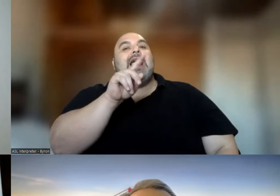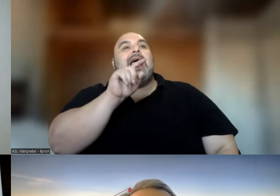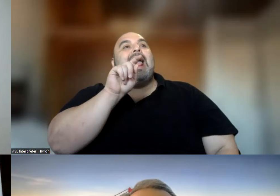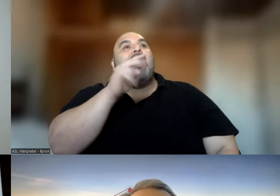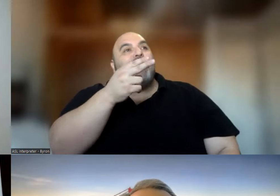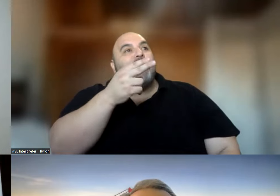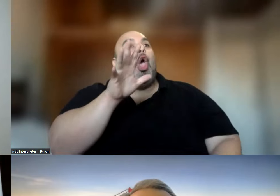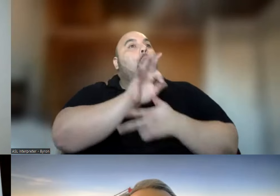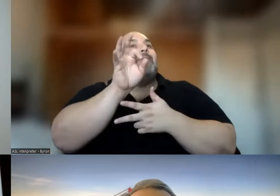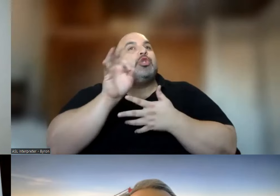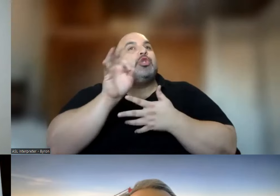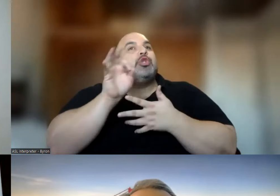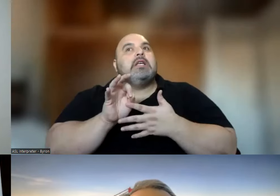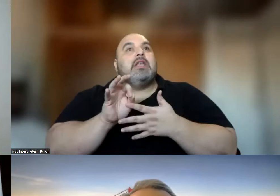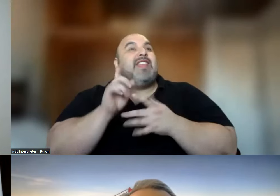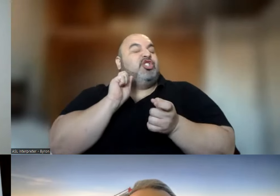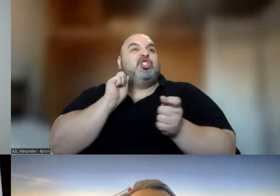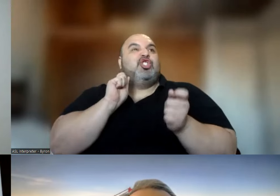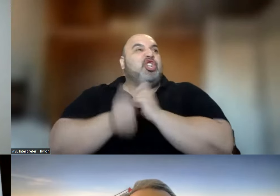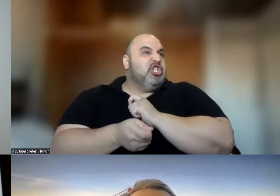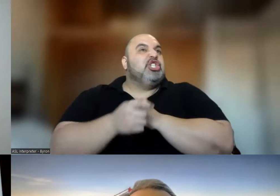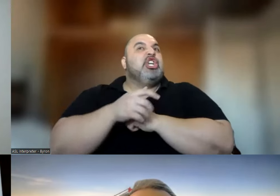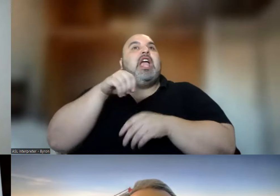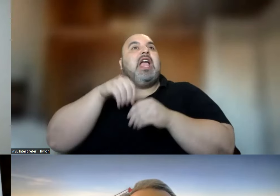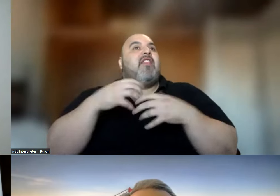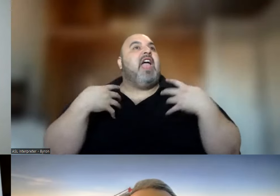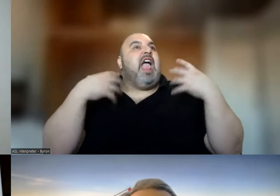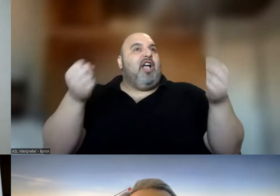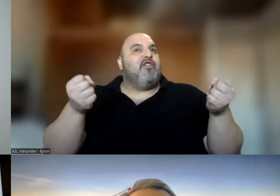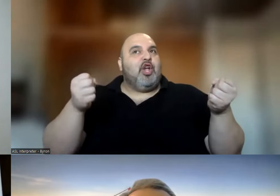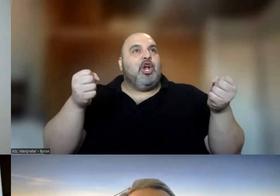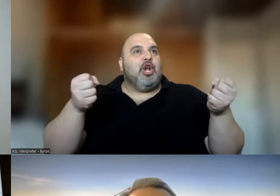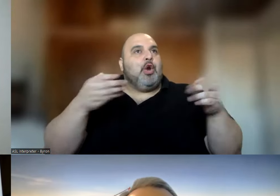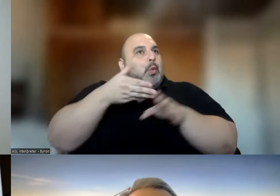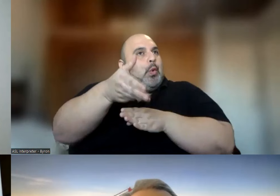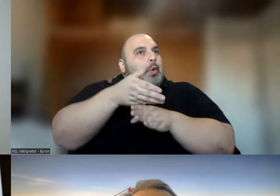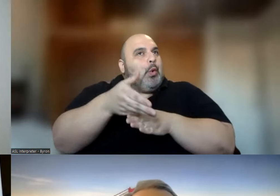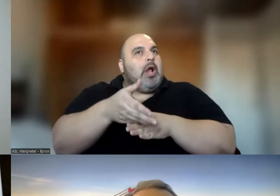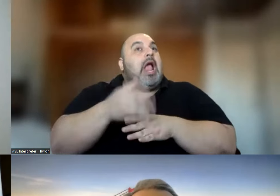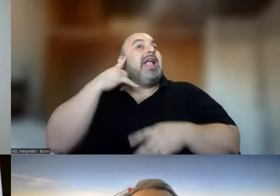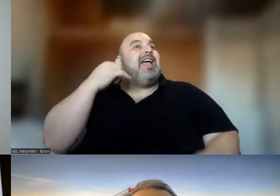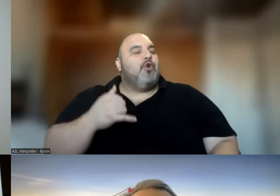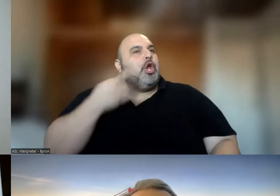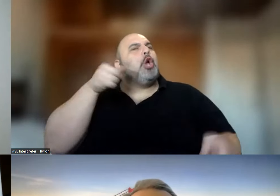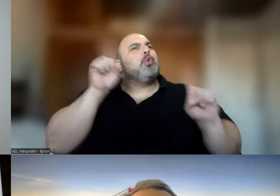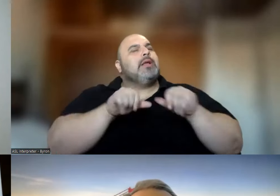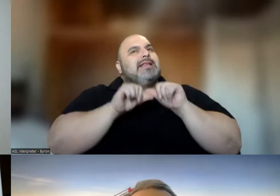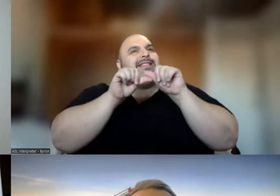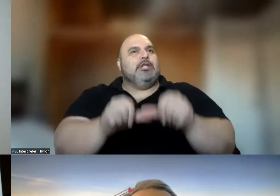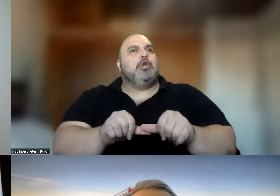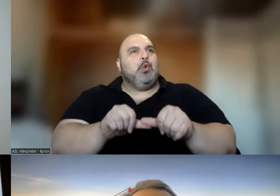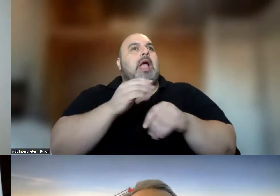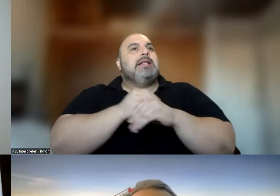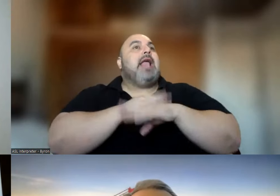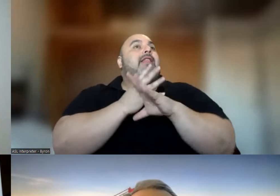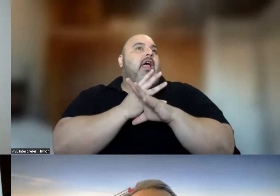really flipped on a dime, especially in the healthcare space early in the pandemic, California's agreed to keep those going as it relates